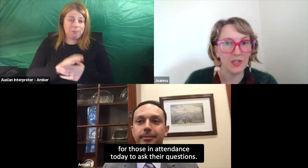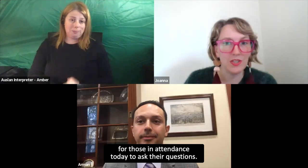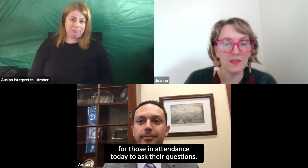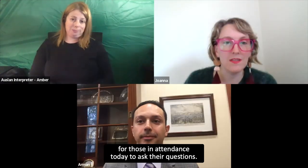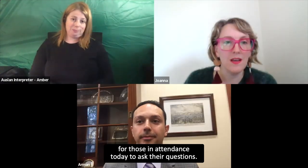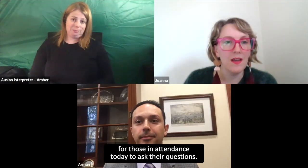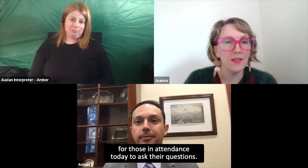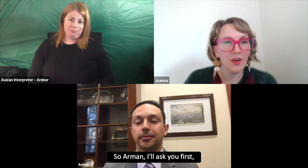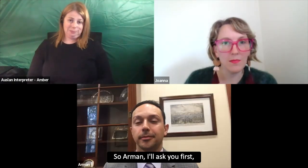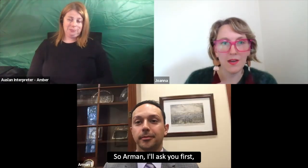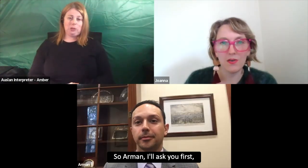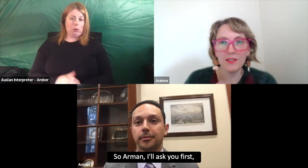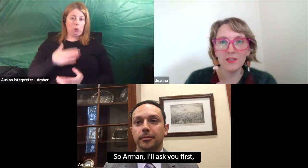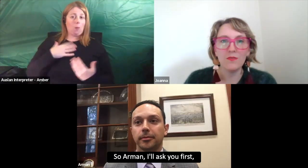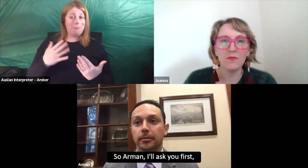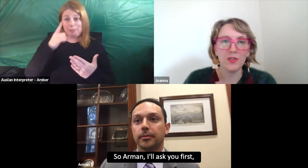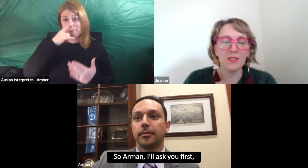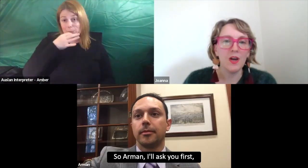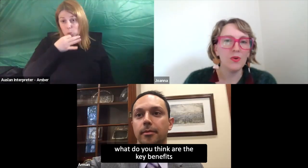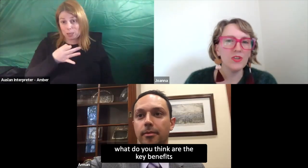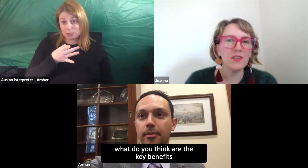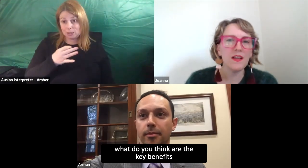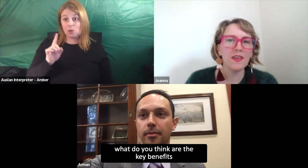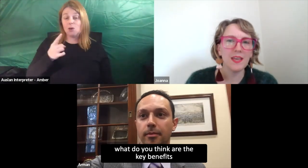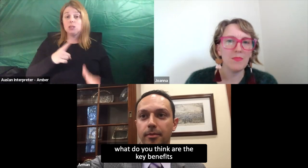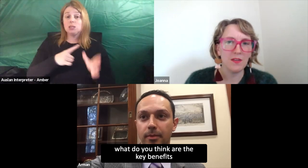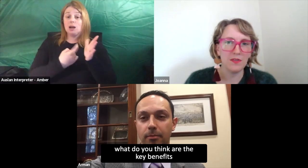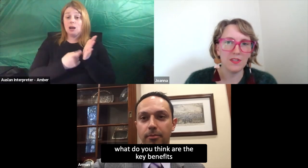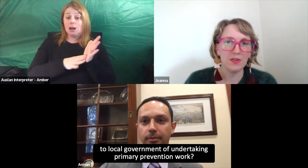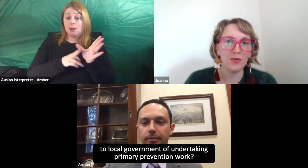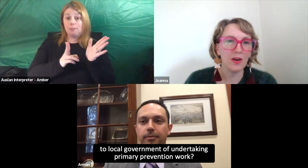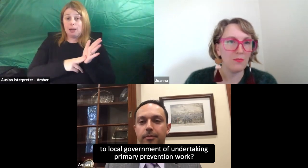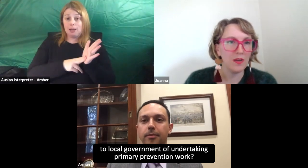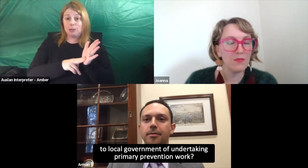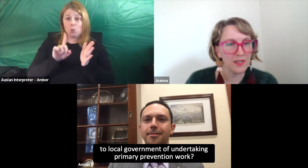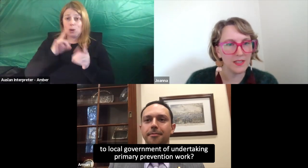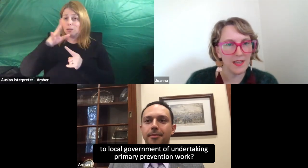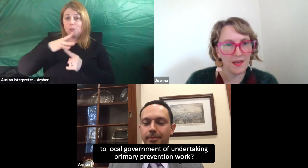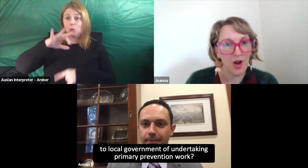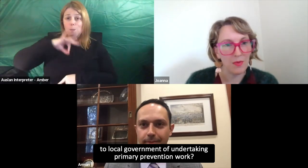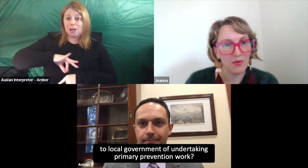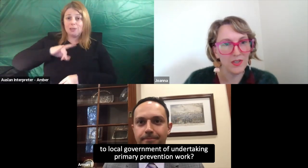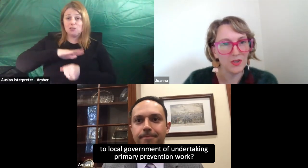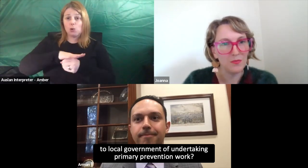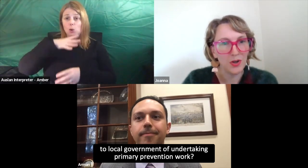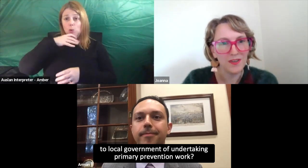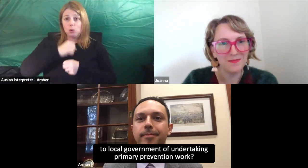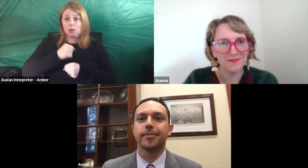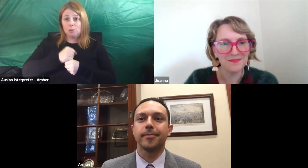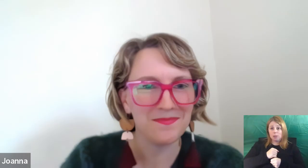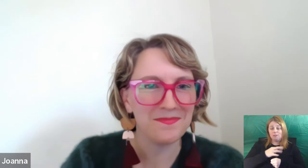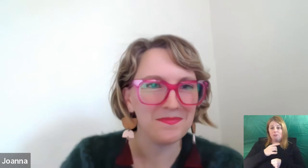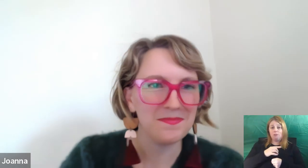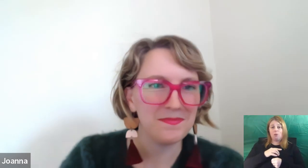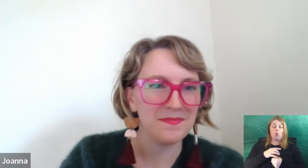ask their questions. So Aman, I'll ask you first, what do you think are the key benefits to local government of undertaking primary prevention work?